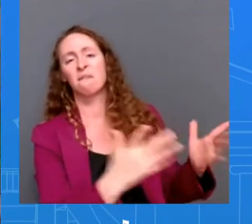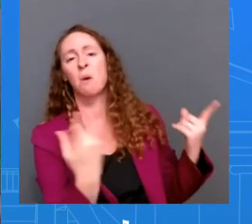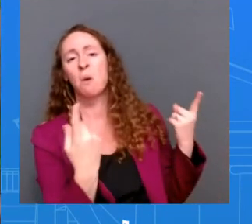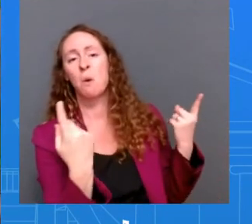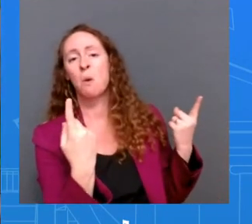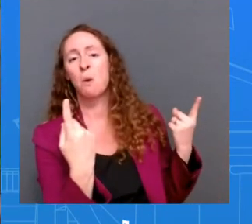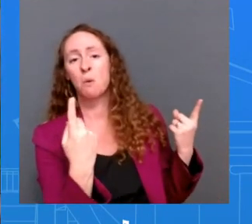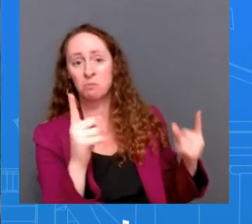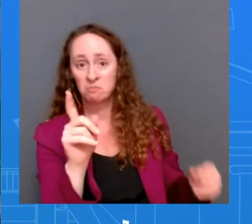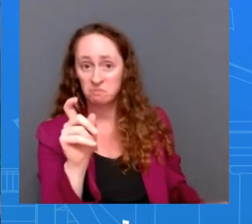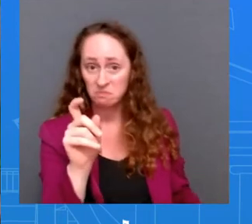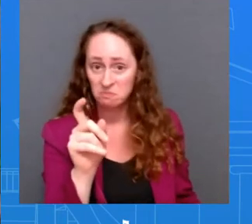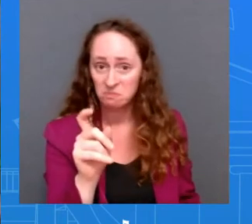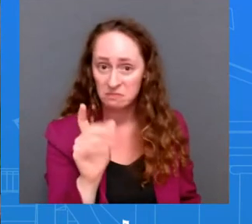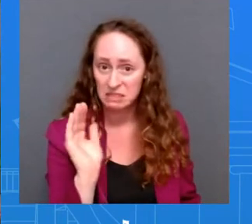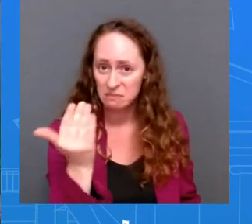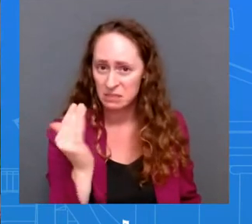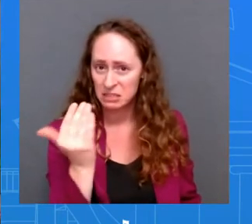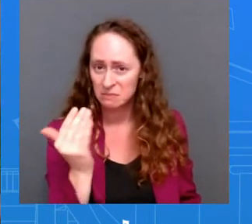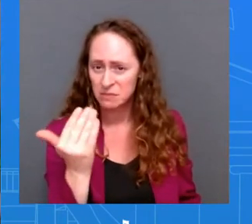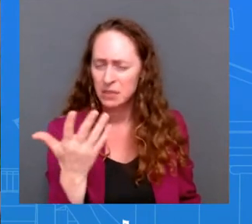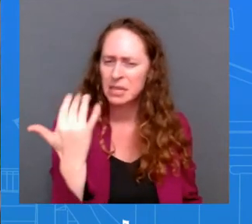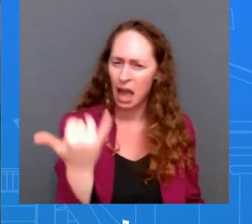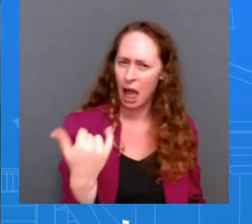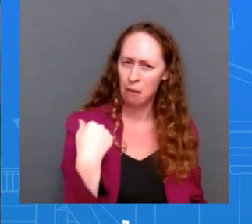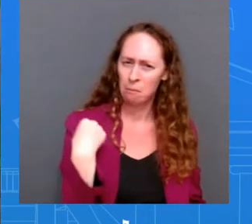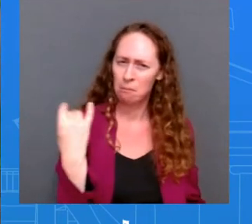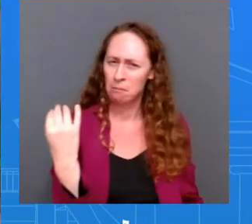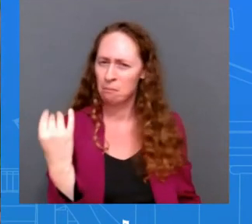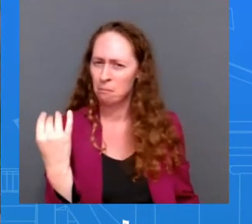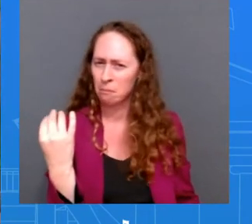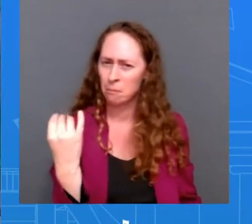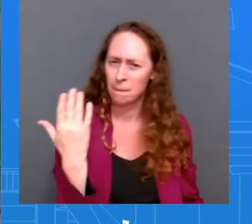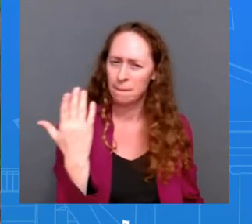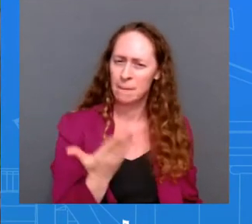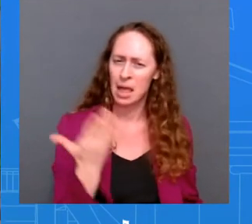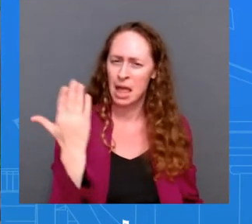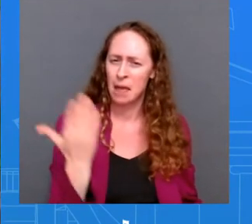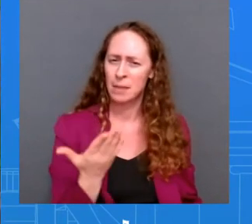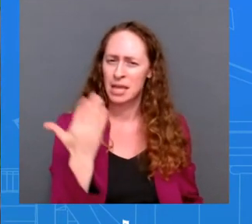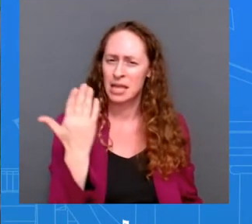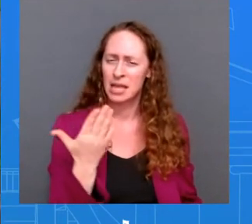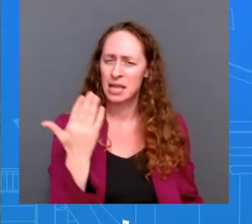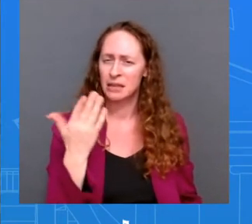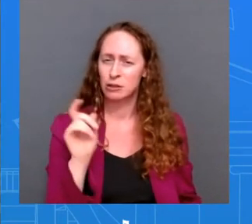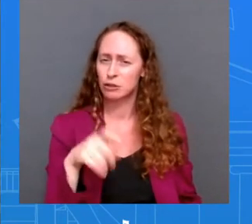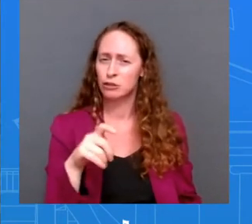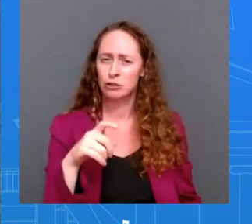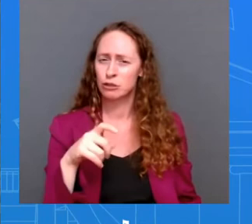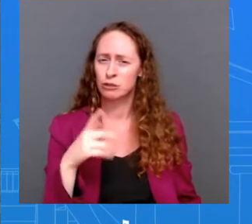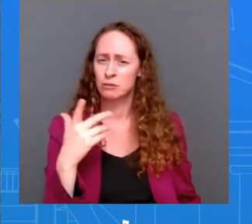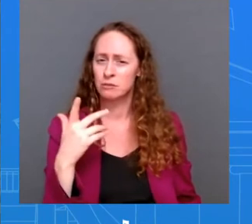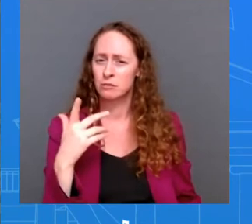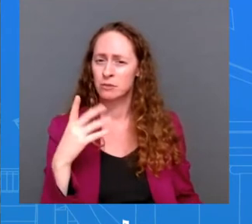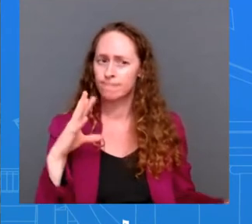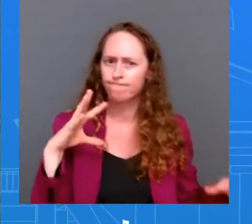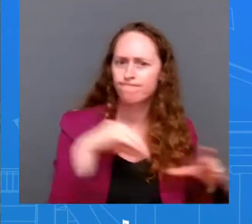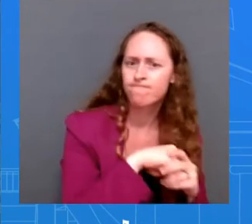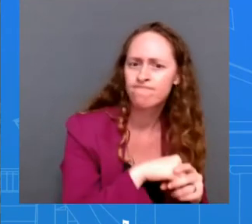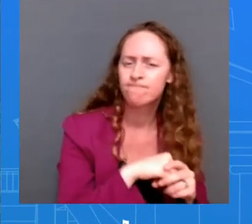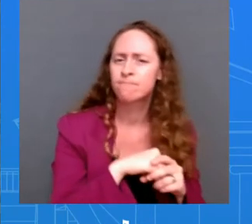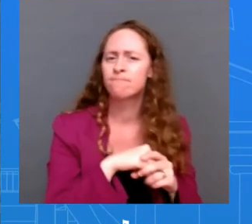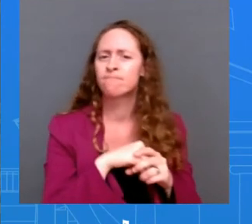have a more direct engagement in these final round of negotiations with Senator Sinema asking for changes? So what we've been pretty clear about, I think for about a